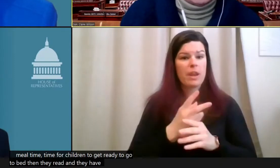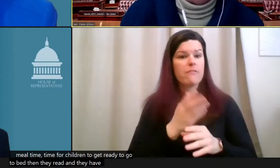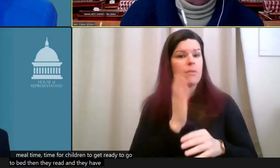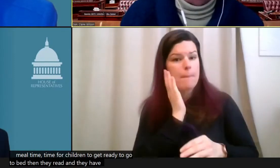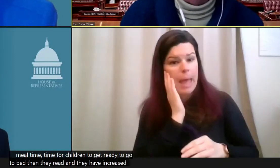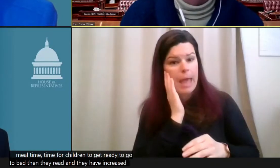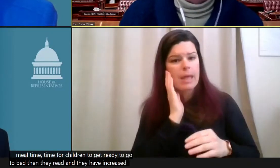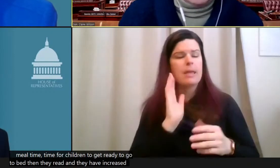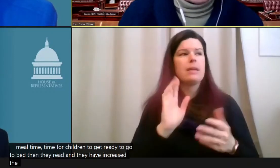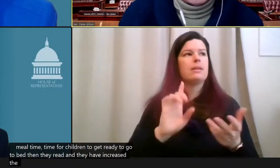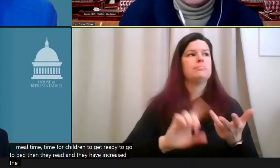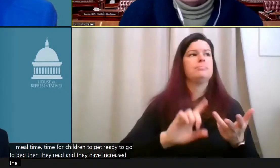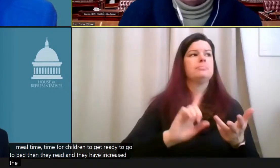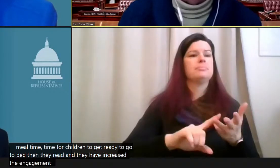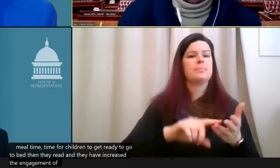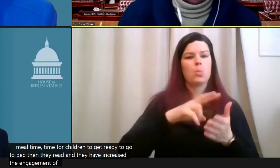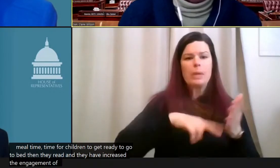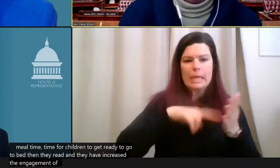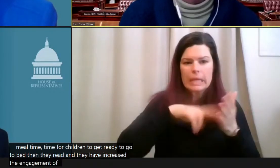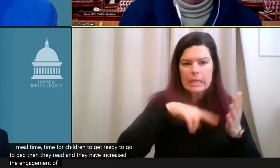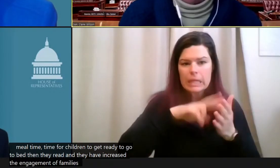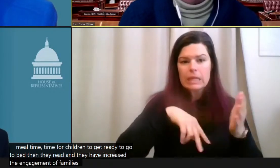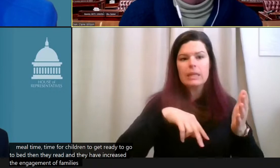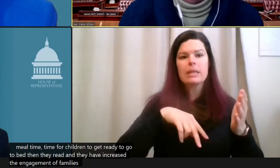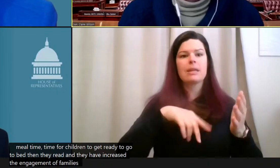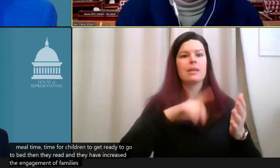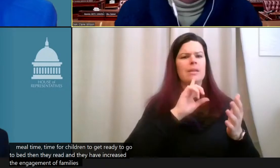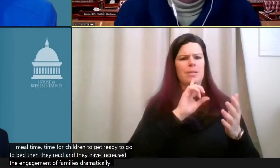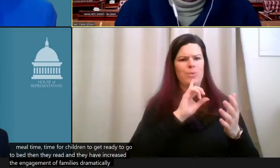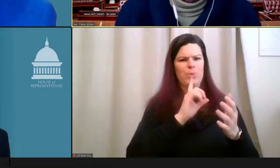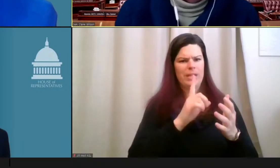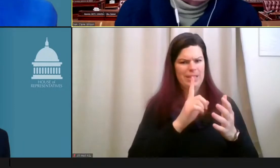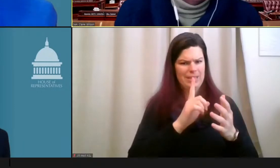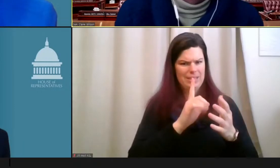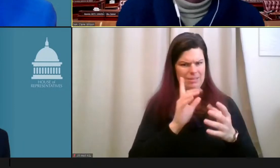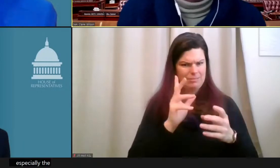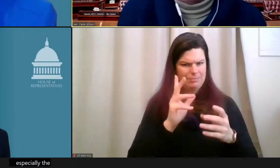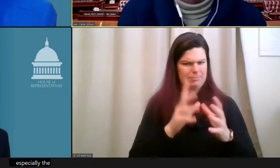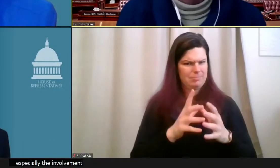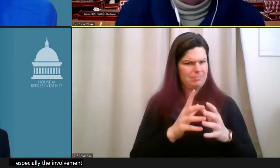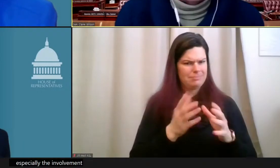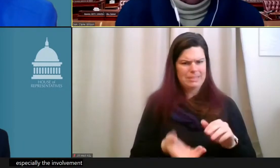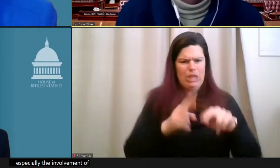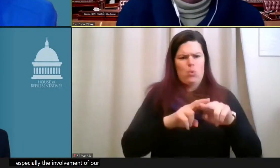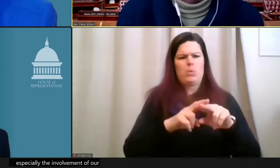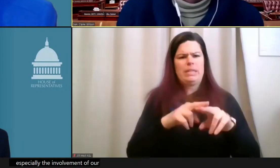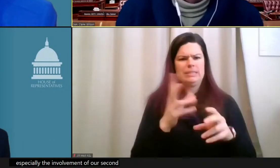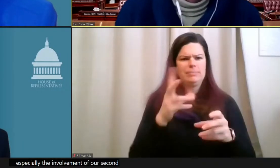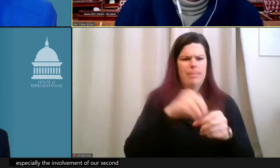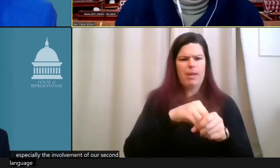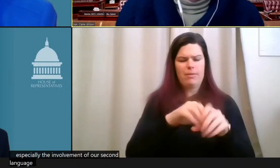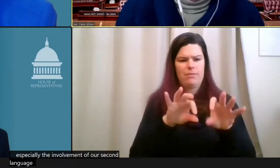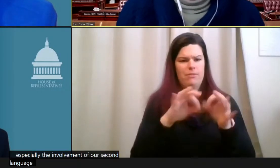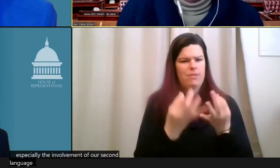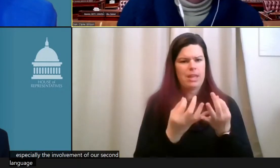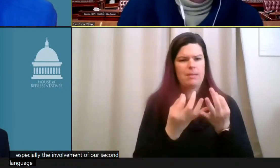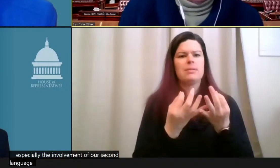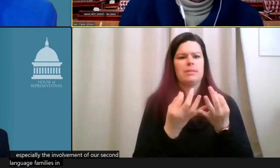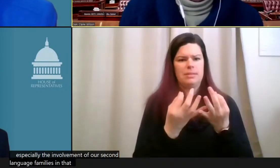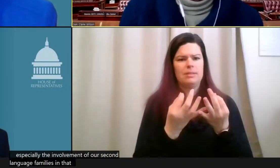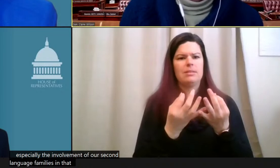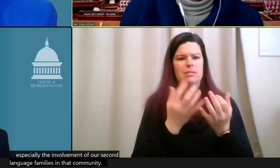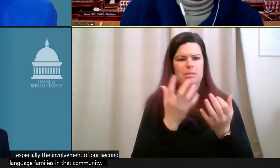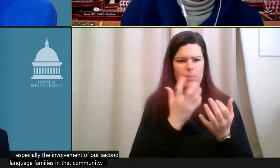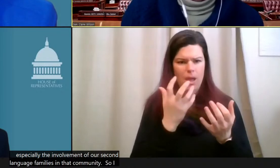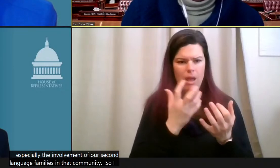engagement of families dramatically, and especially the involvement of our second language families in that community. So I think we